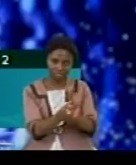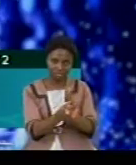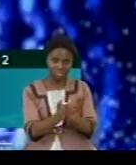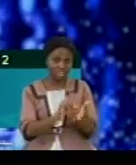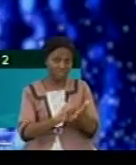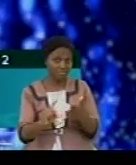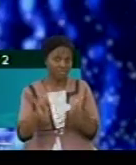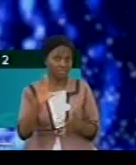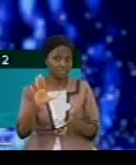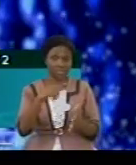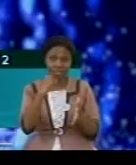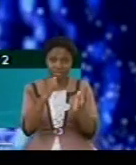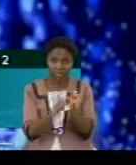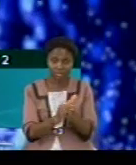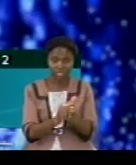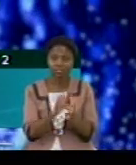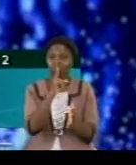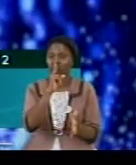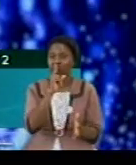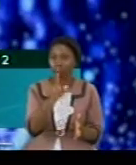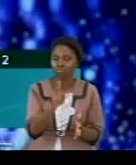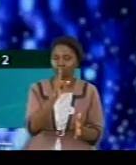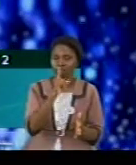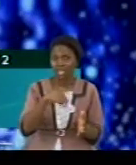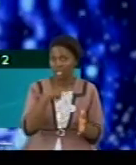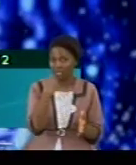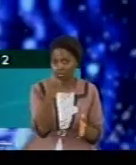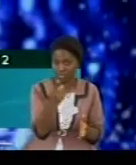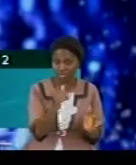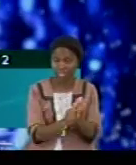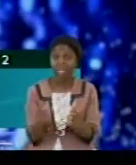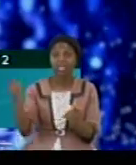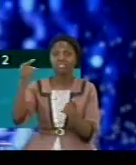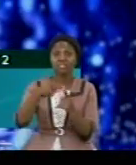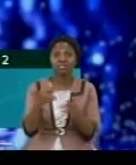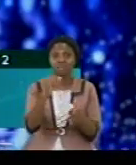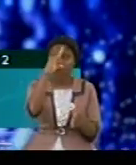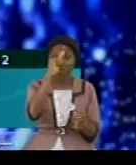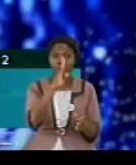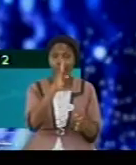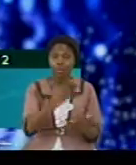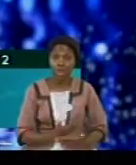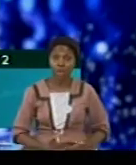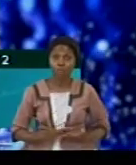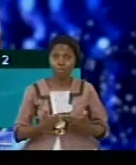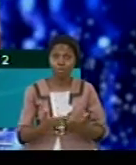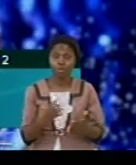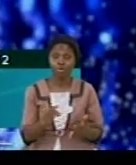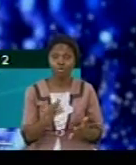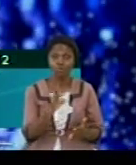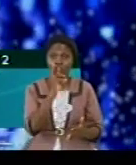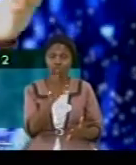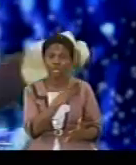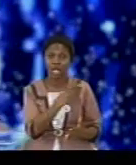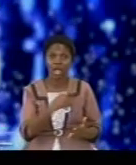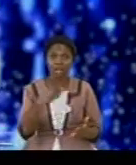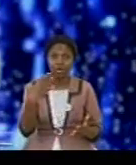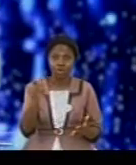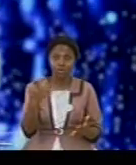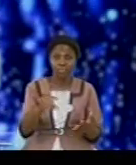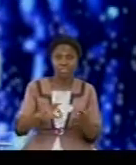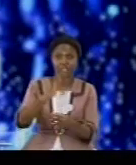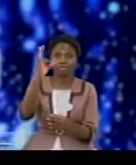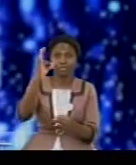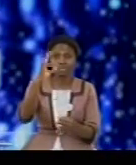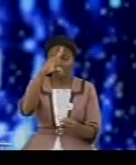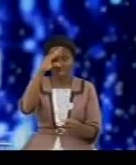say unto thee, except a man be born of water and of the Spirit, he cannot enter into the kingdom of God. He cannot become a citizen